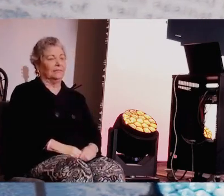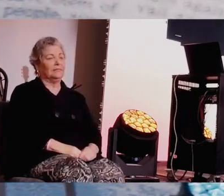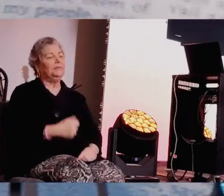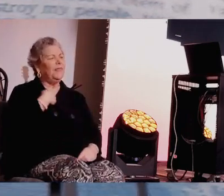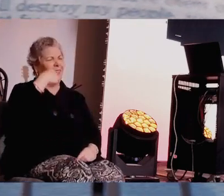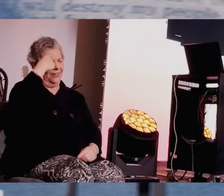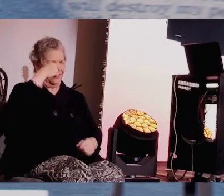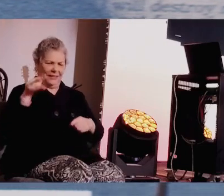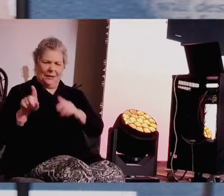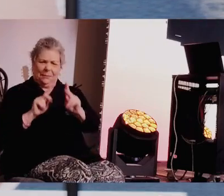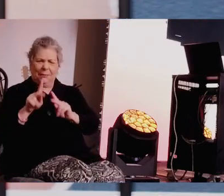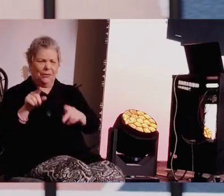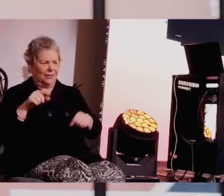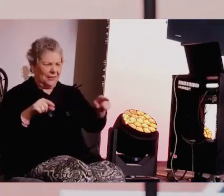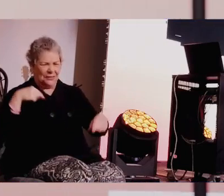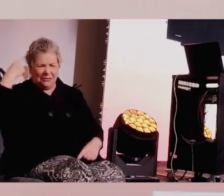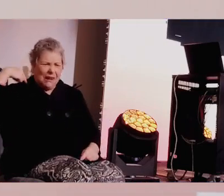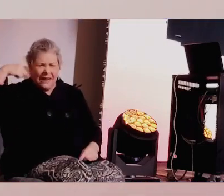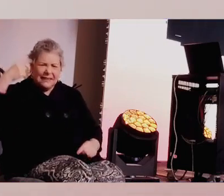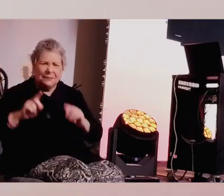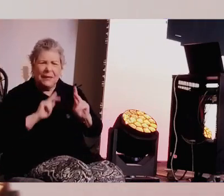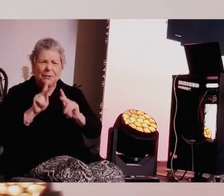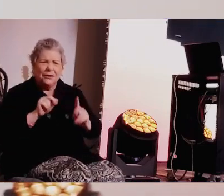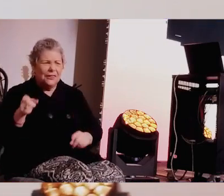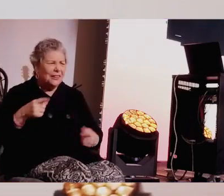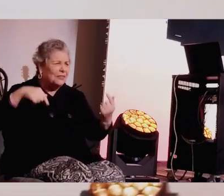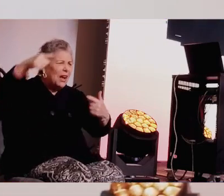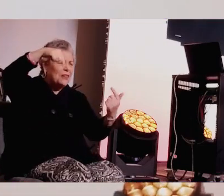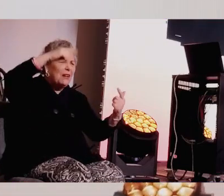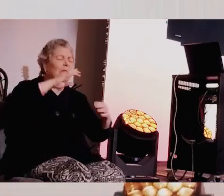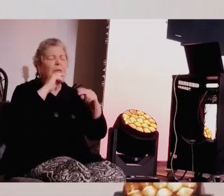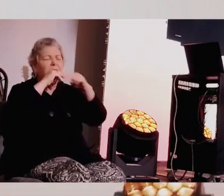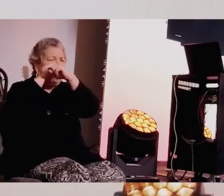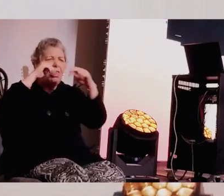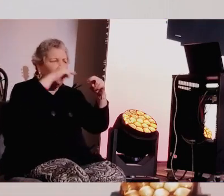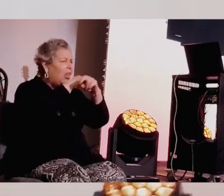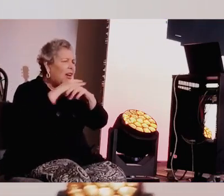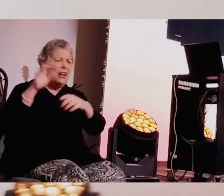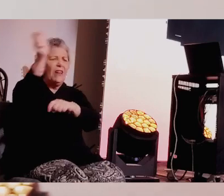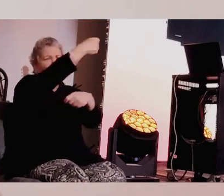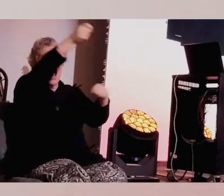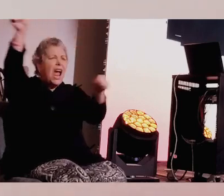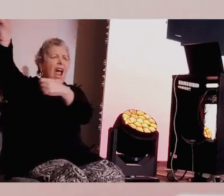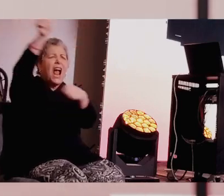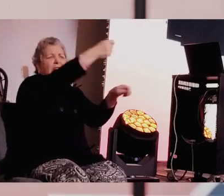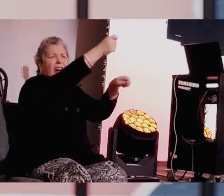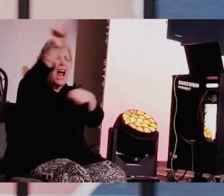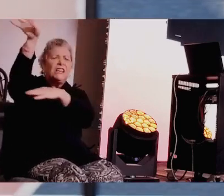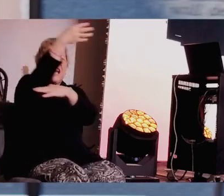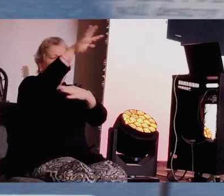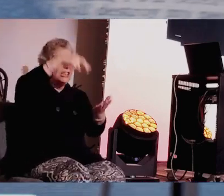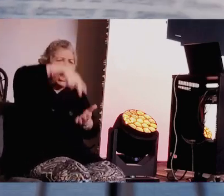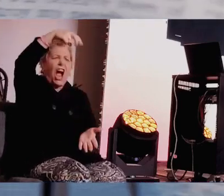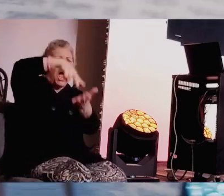I thought these people over here was the wackiest people in the world. Running around, speaking in tongues, waving flags, jumping